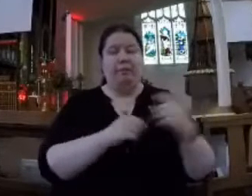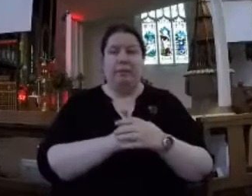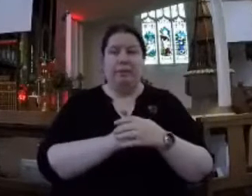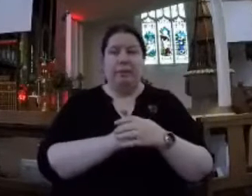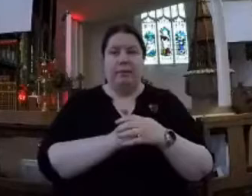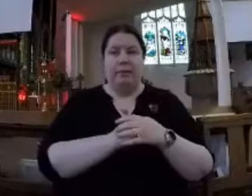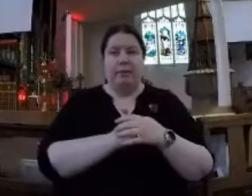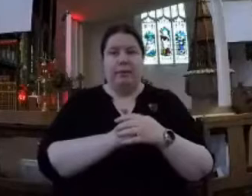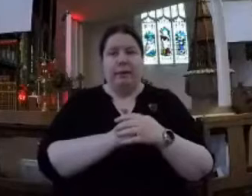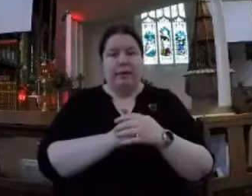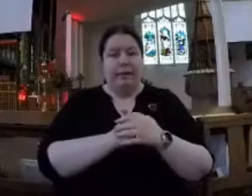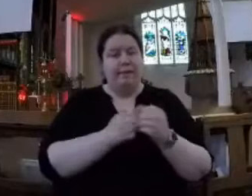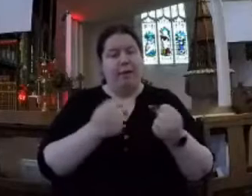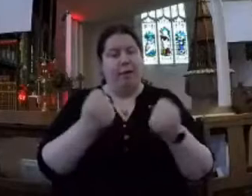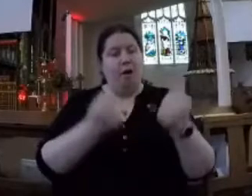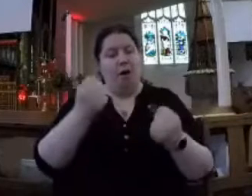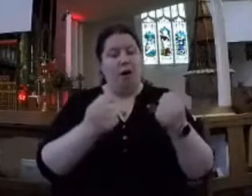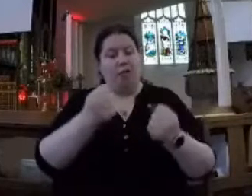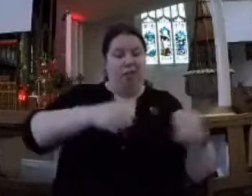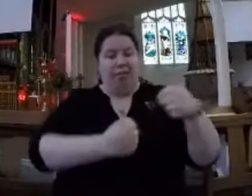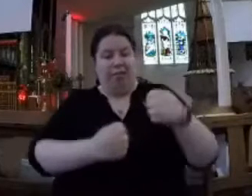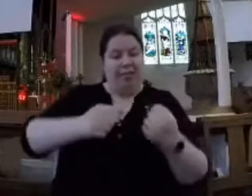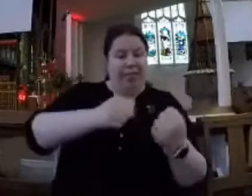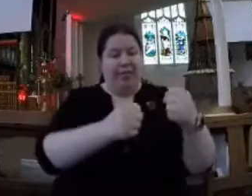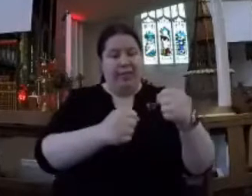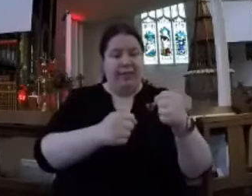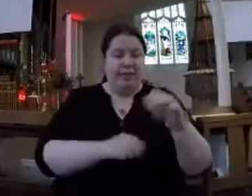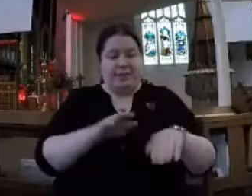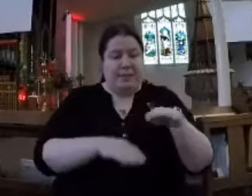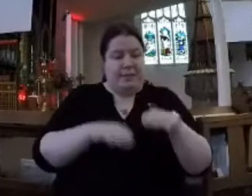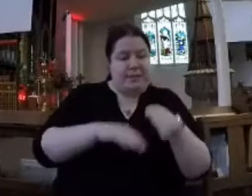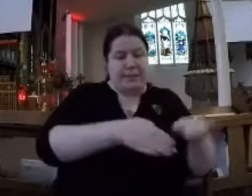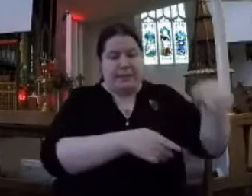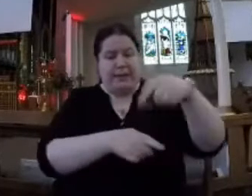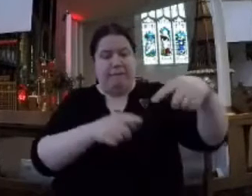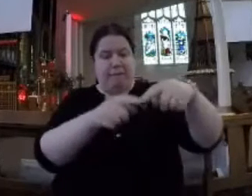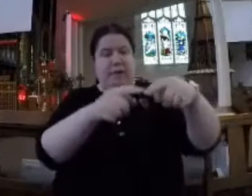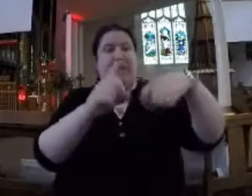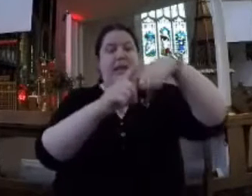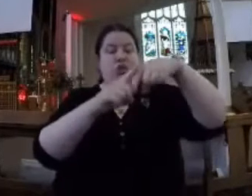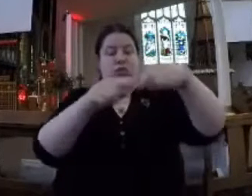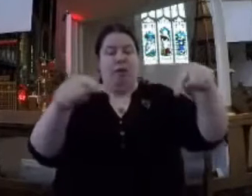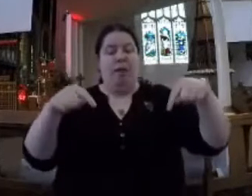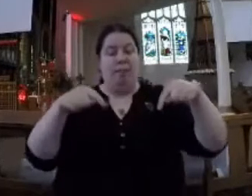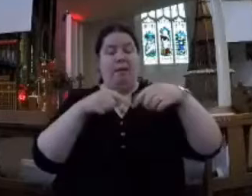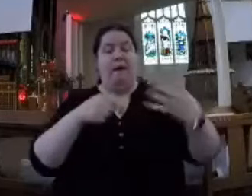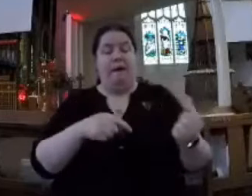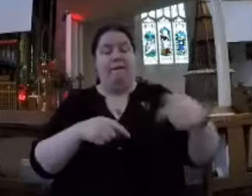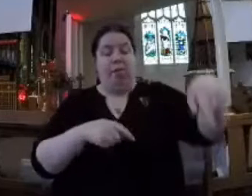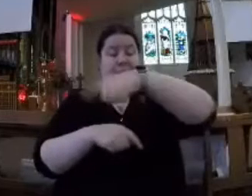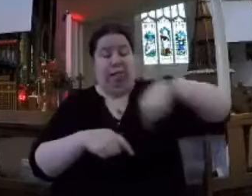their push-along cars and they go around this island that we've got in our kitchen, and they just go round and round and round, racing and racing and